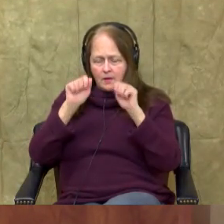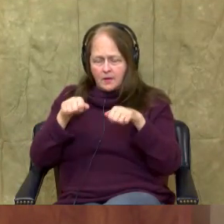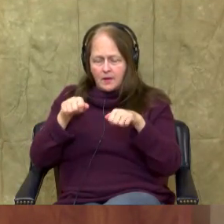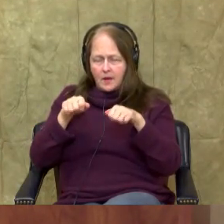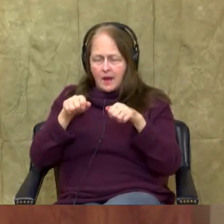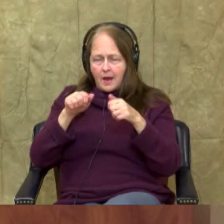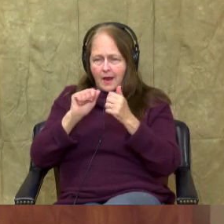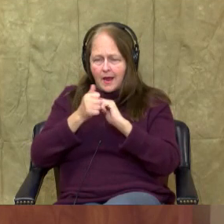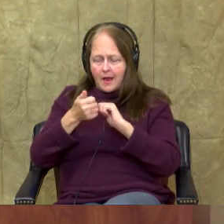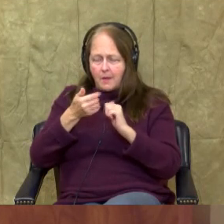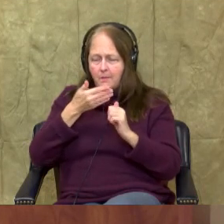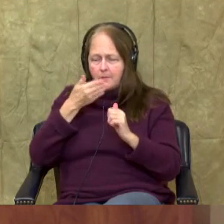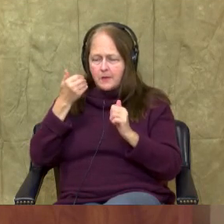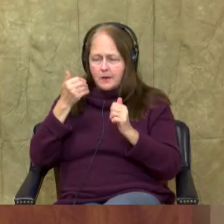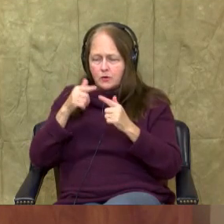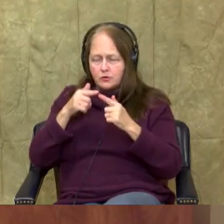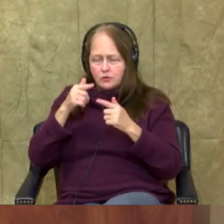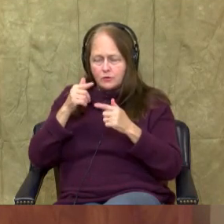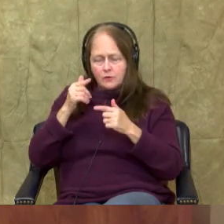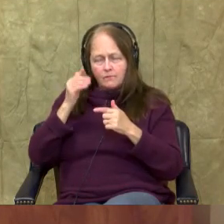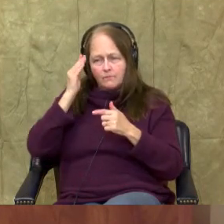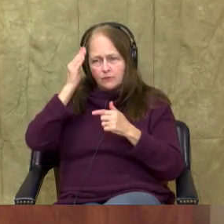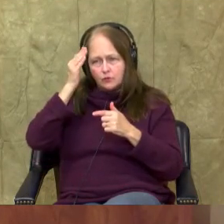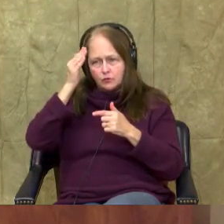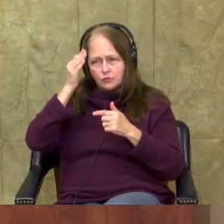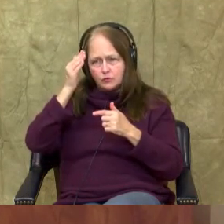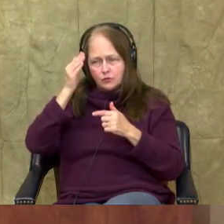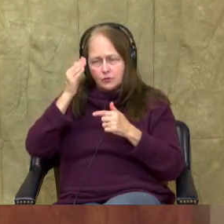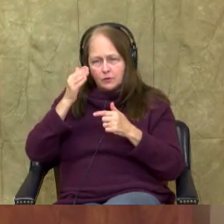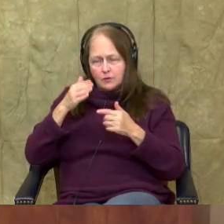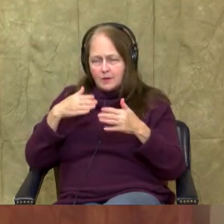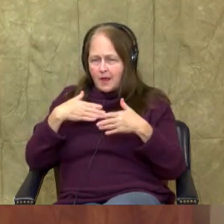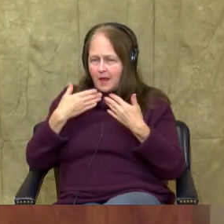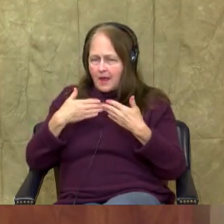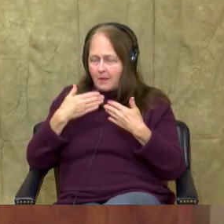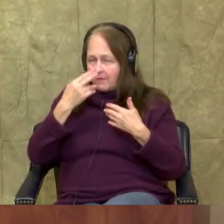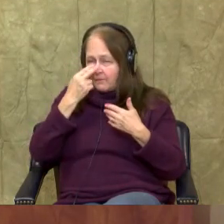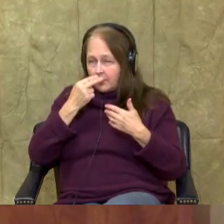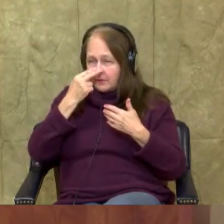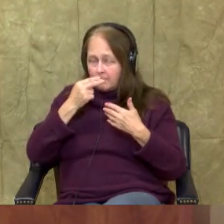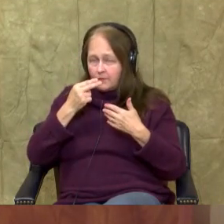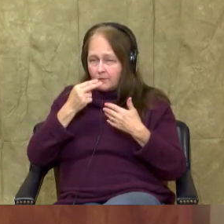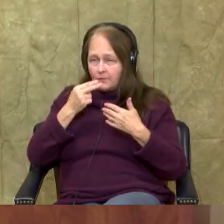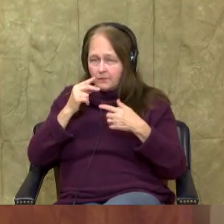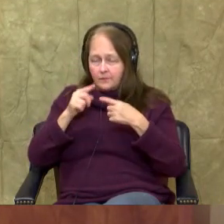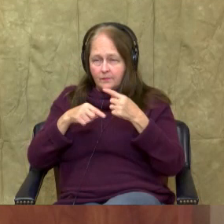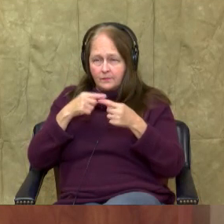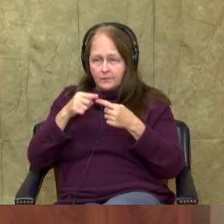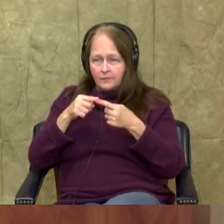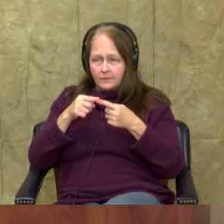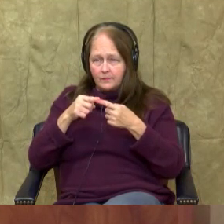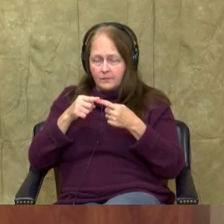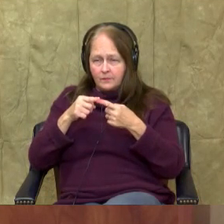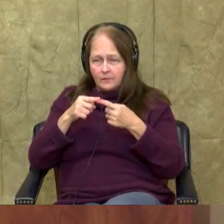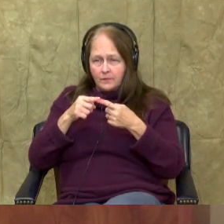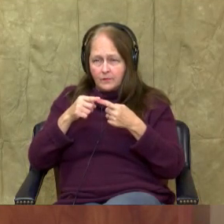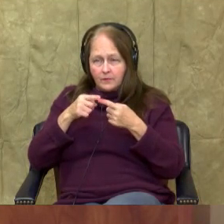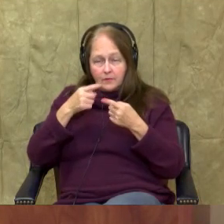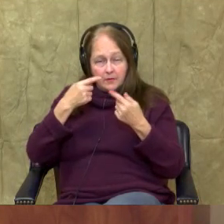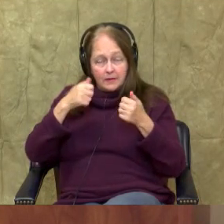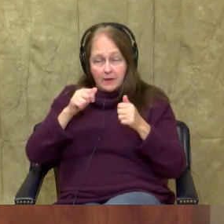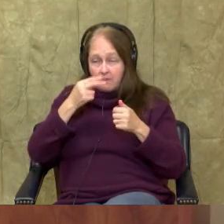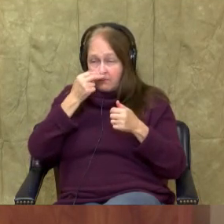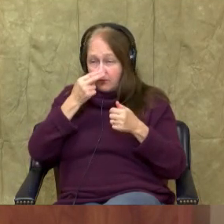how it is better to approach the future with humor. Are there any words in our poem that talks about something being